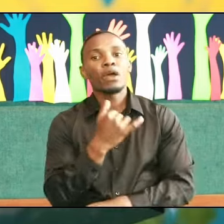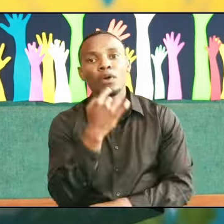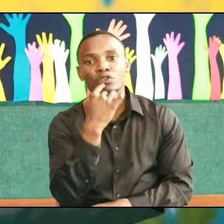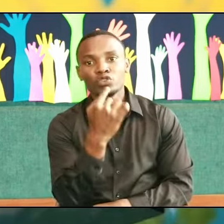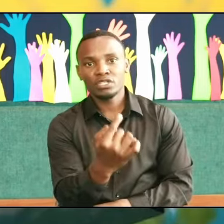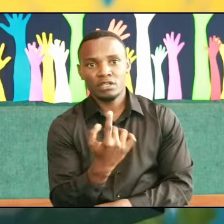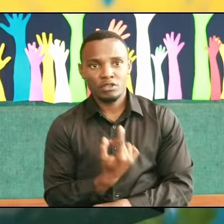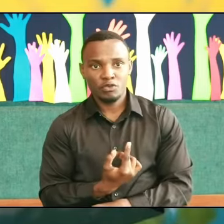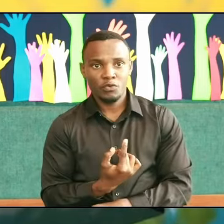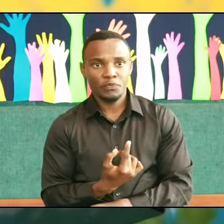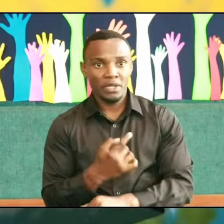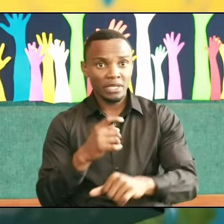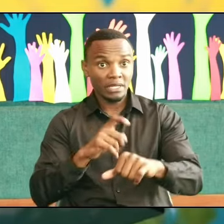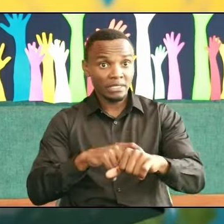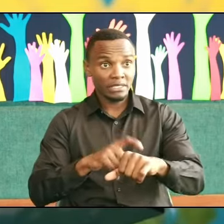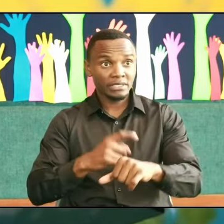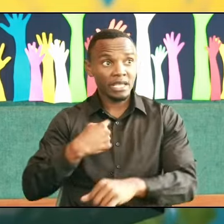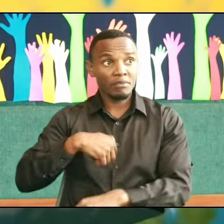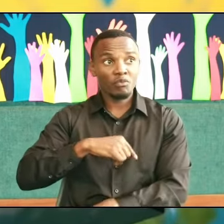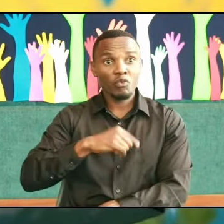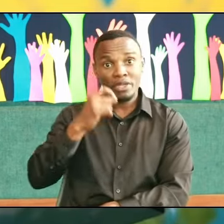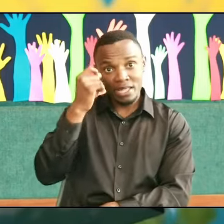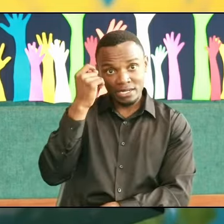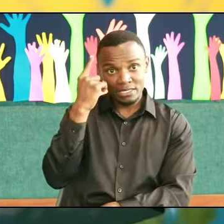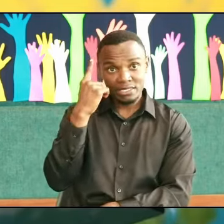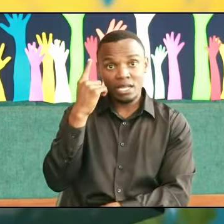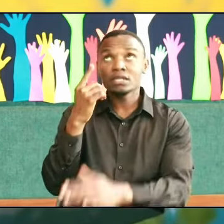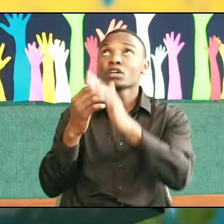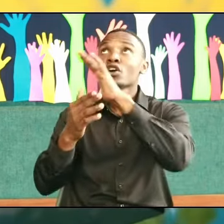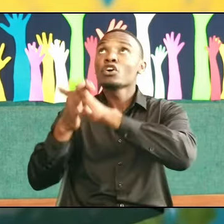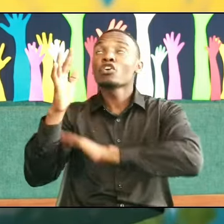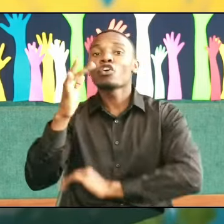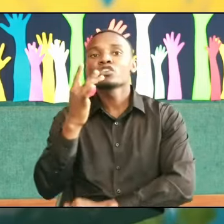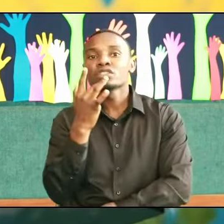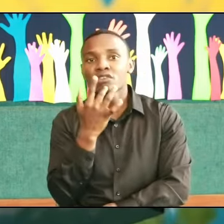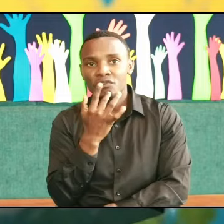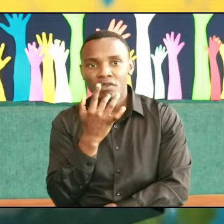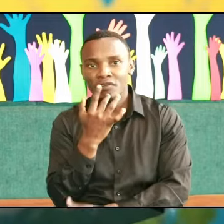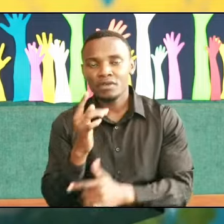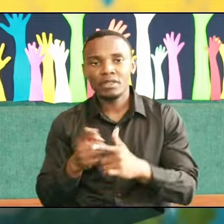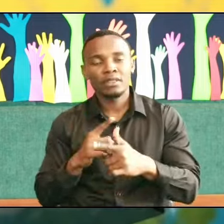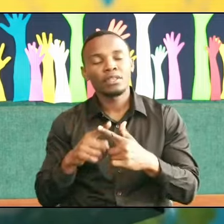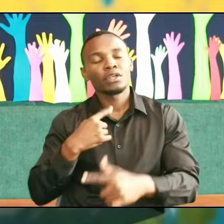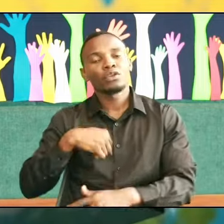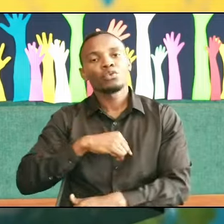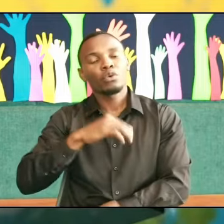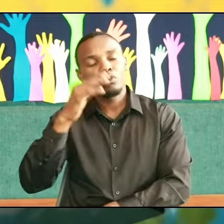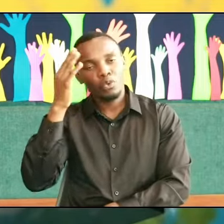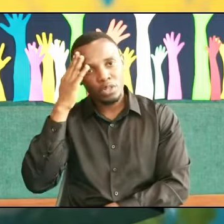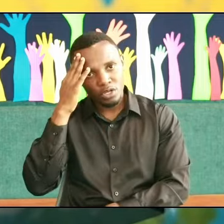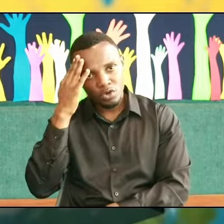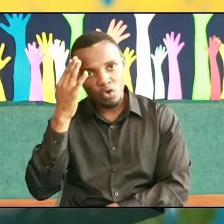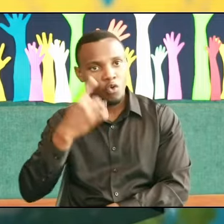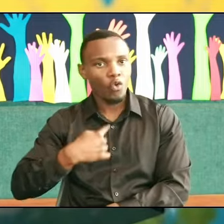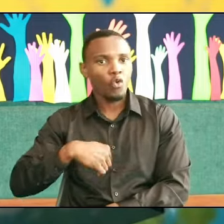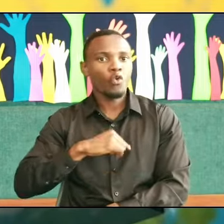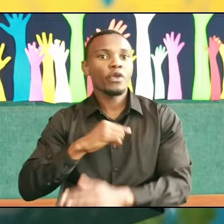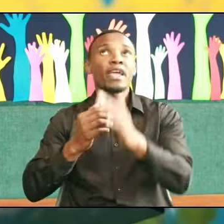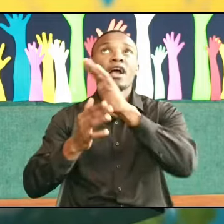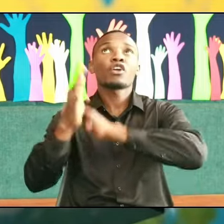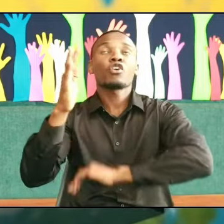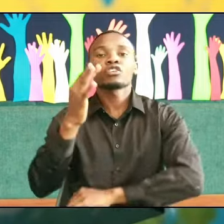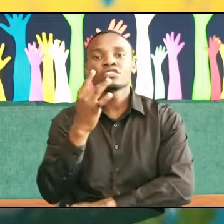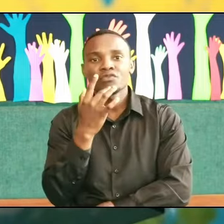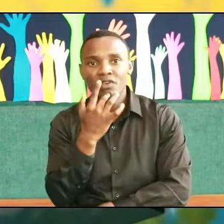morning, when we understand the favor of God, we will know that we are God's favorites, and we